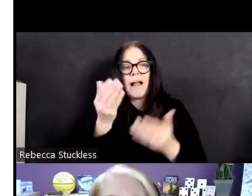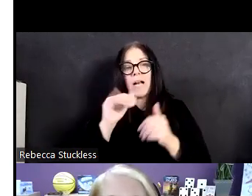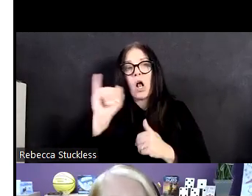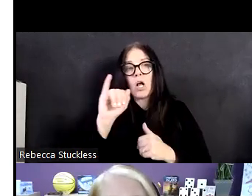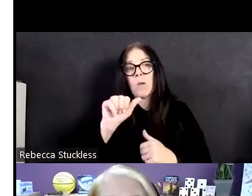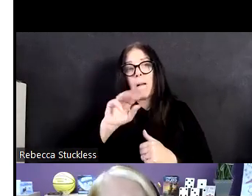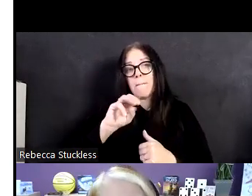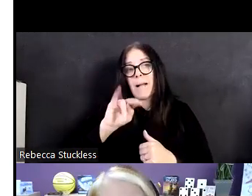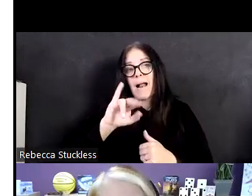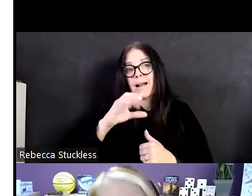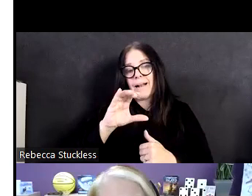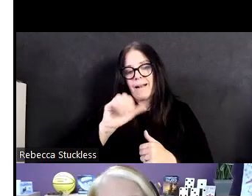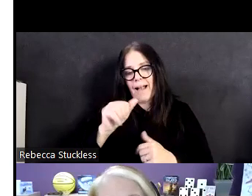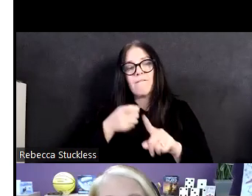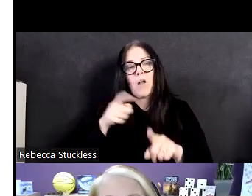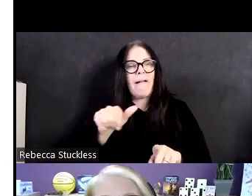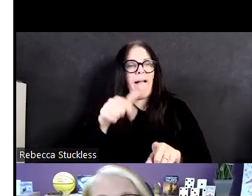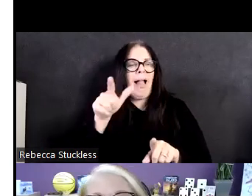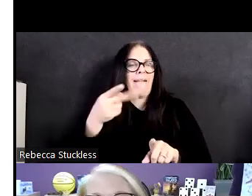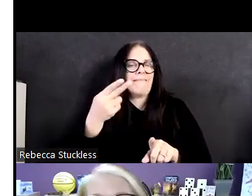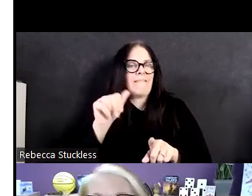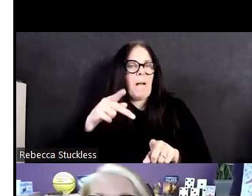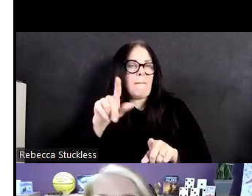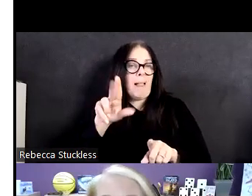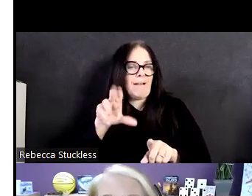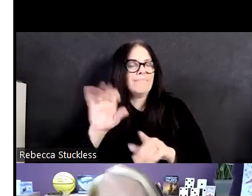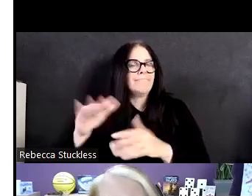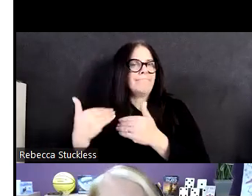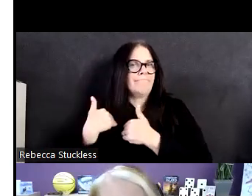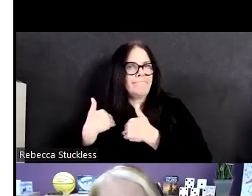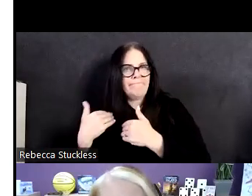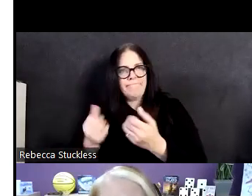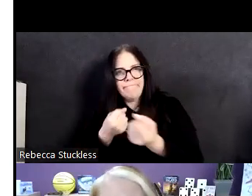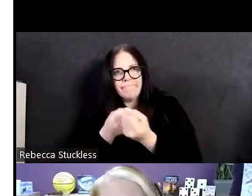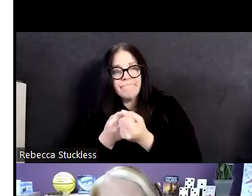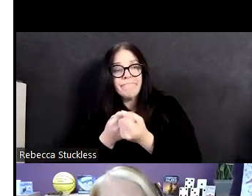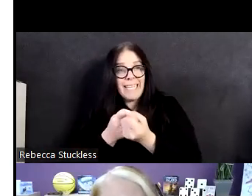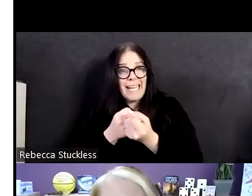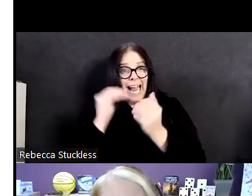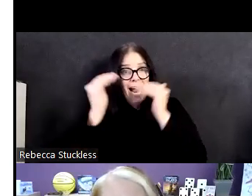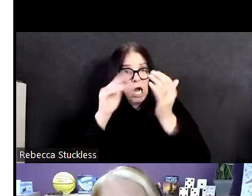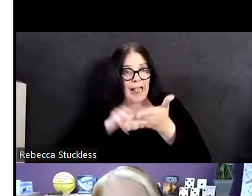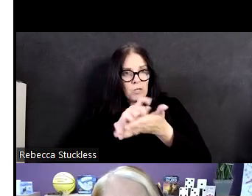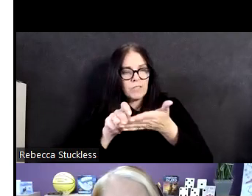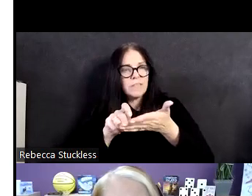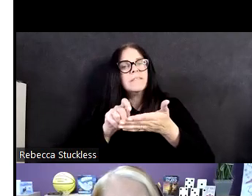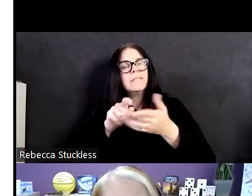Plus, the provincial organization focused on helping adult literacy programs incorporate digital technology into their practices.